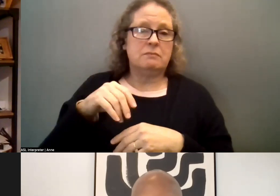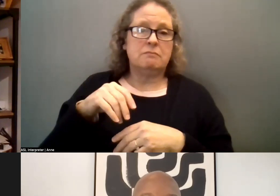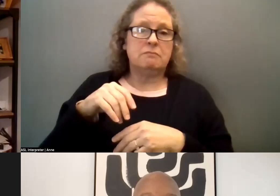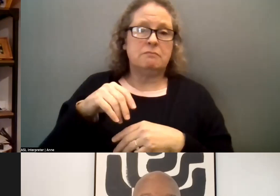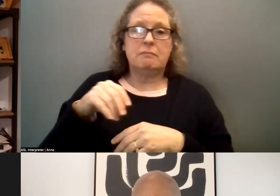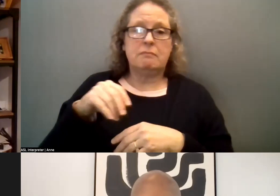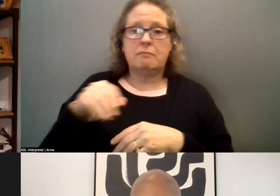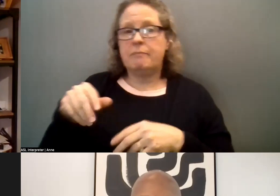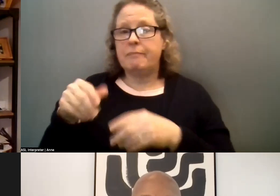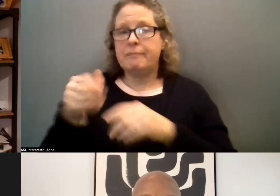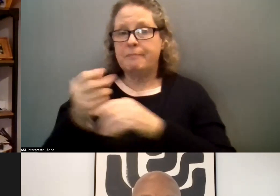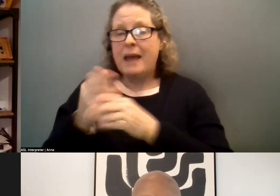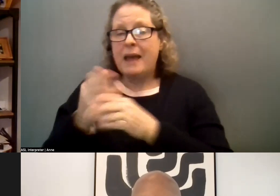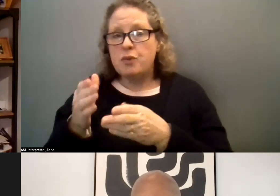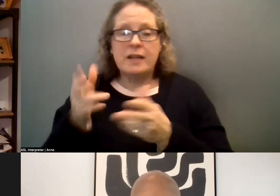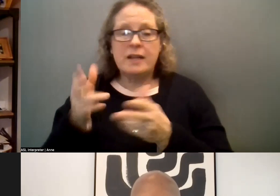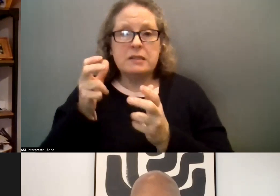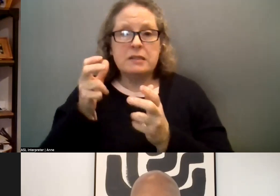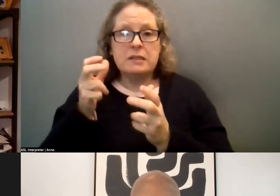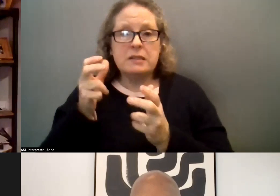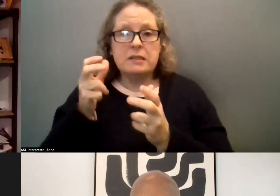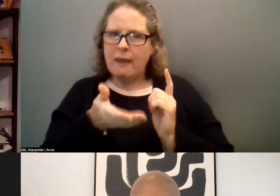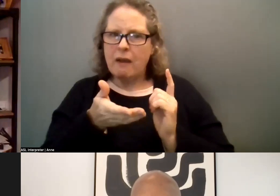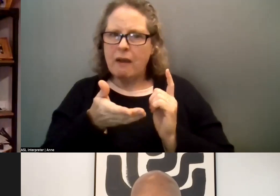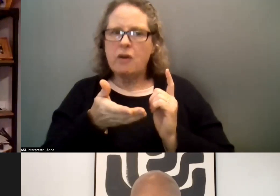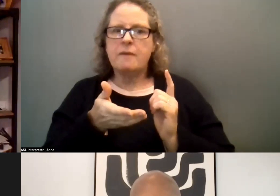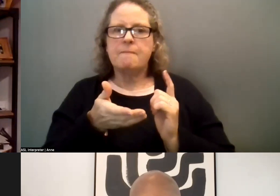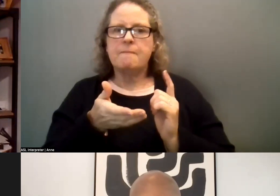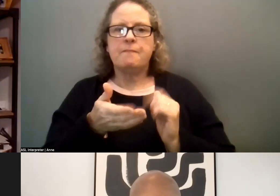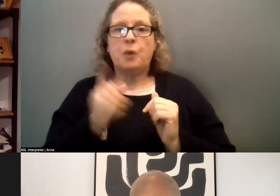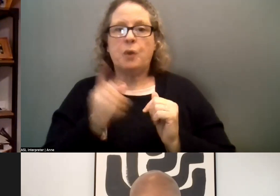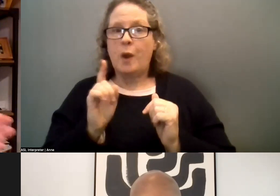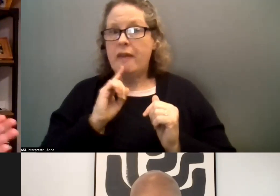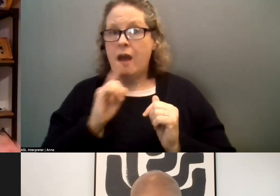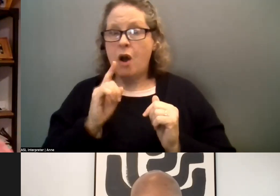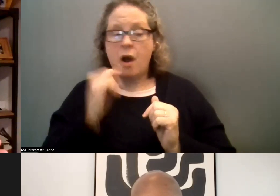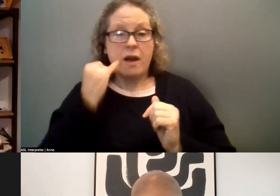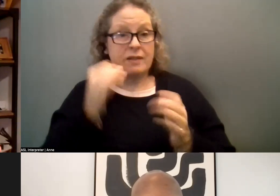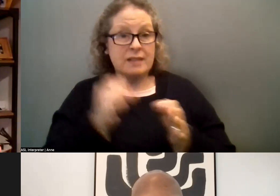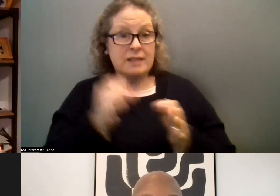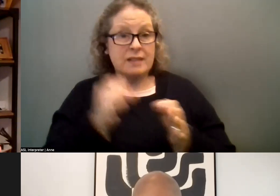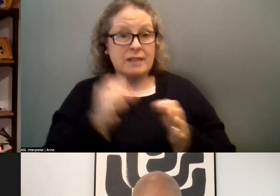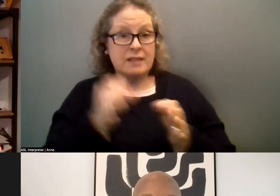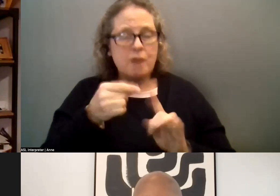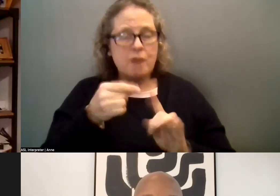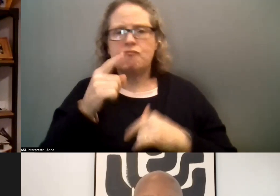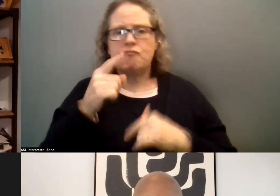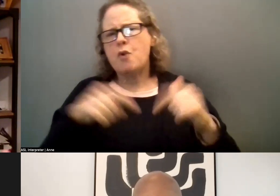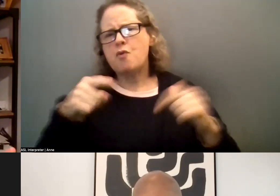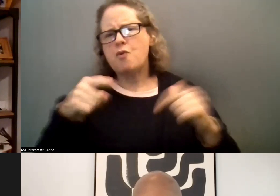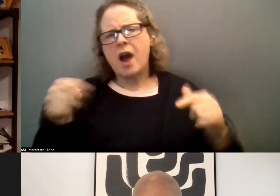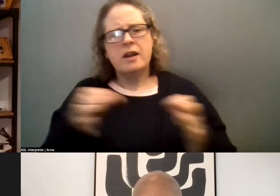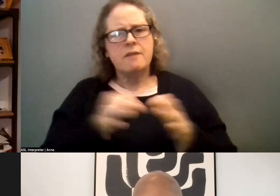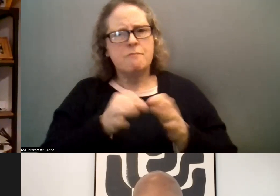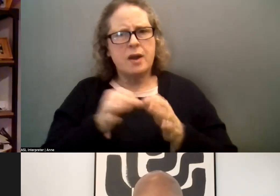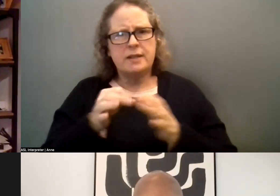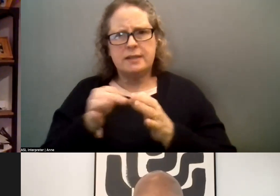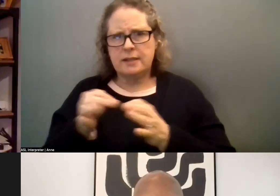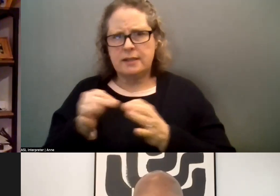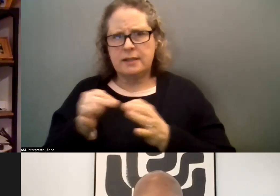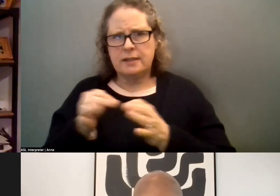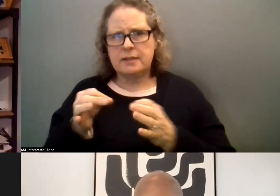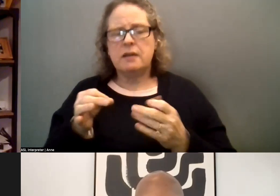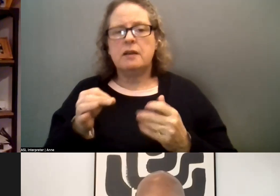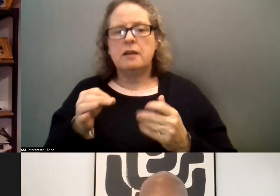if it's and whether price point, we work with a wide range of price points. We have the cheapest